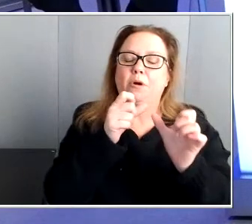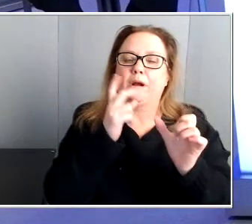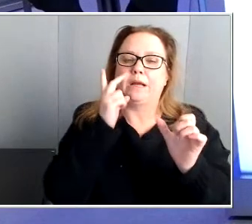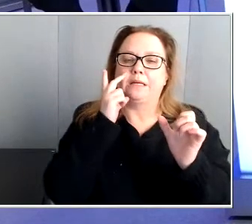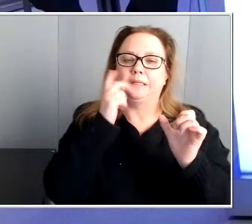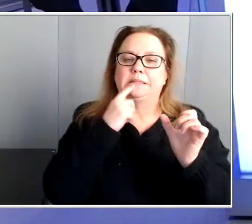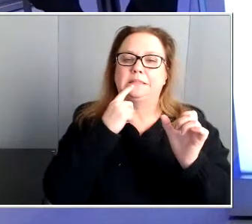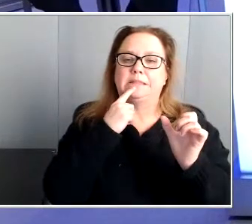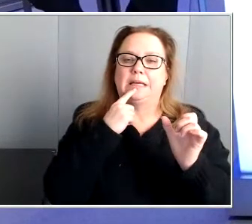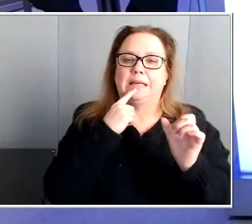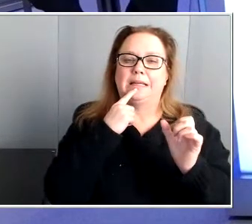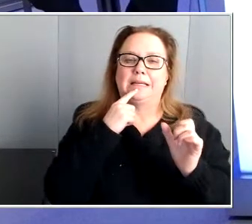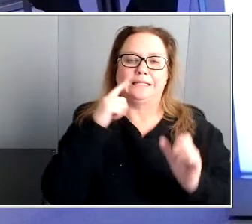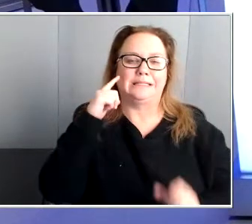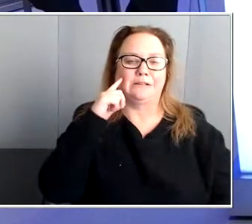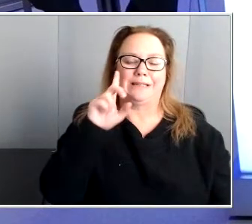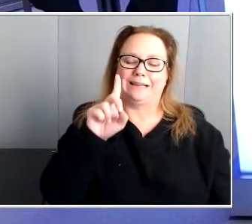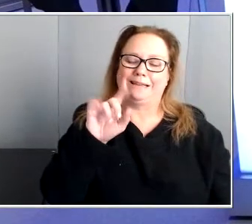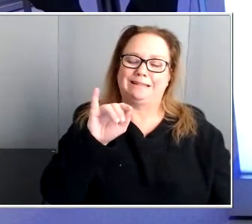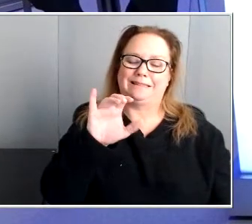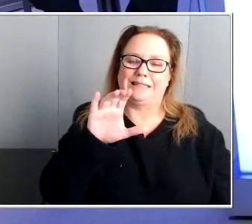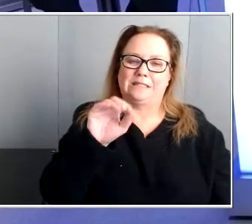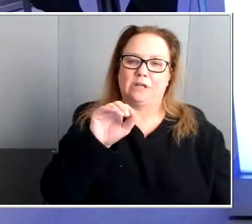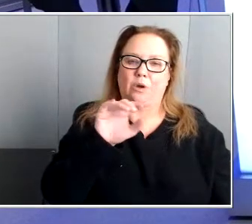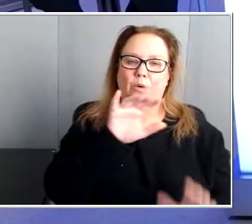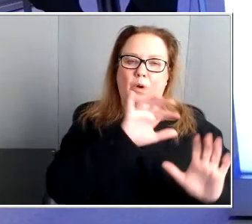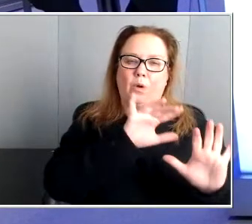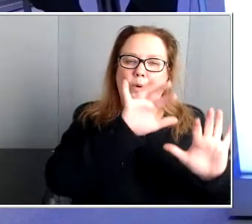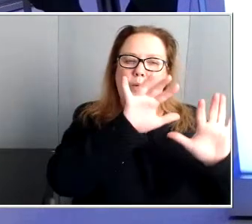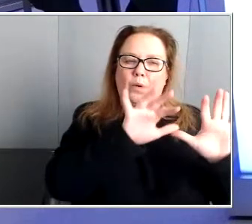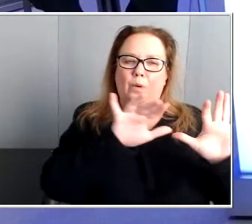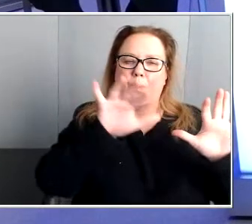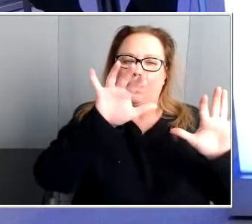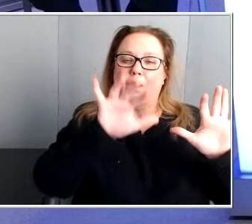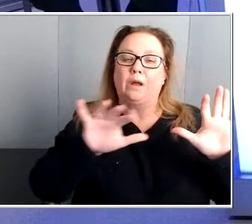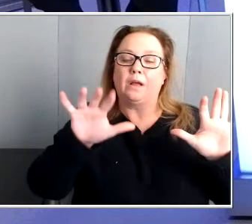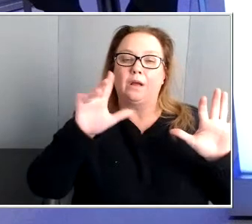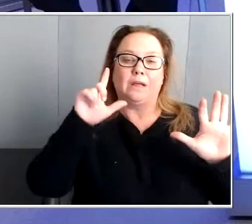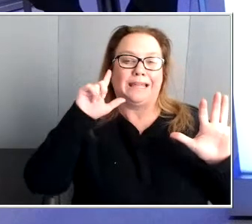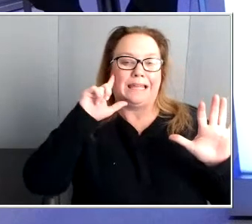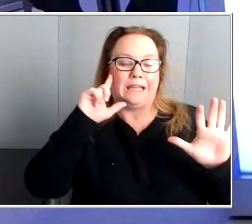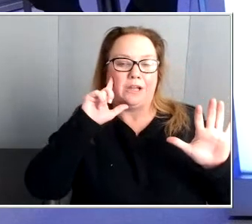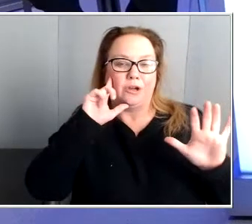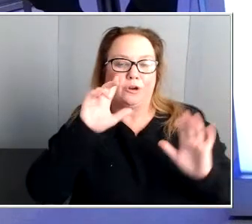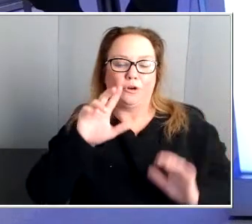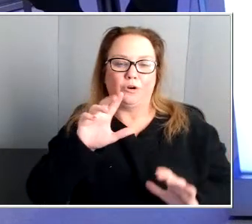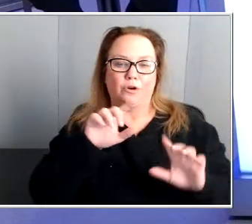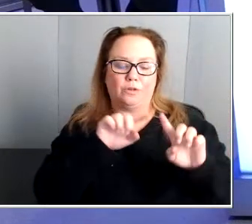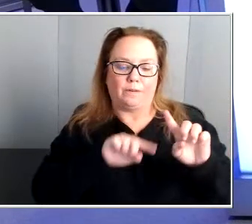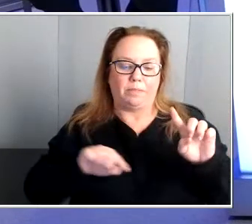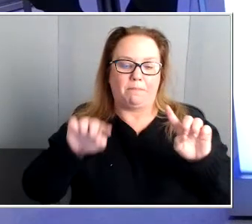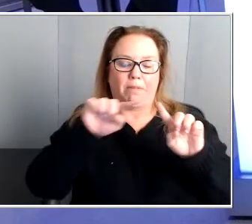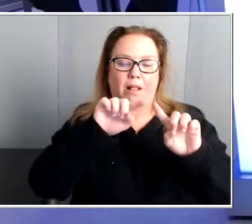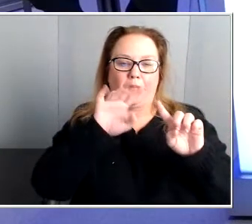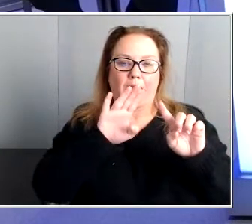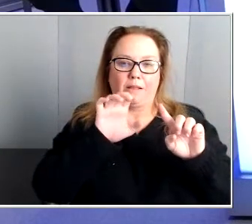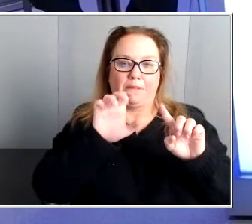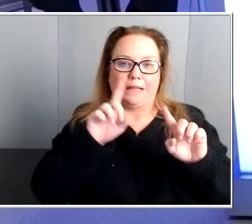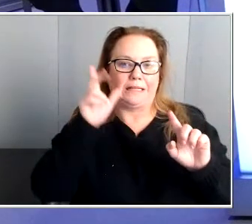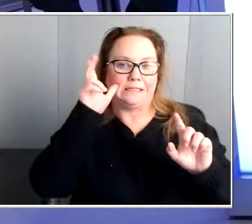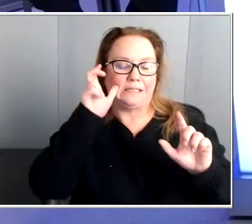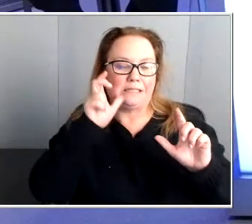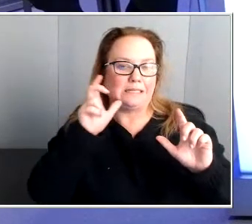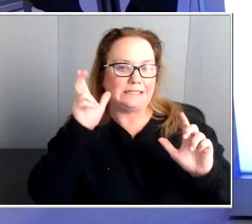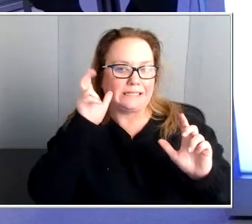like a disco sound, a whirly, I mean, you could almost hear that centrifuge running. Let's listen to these sounds